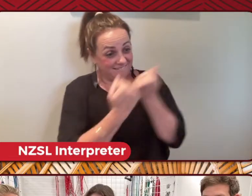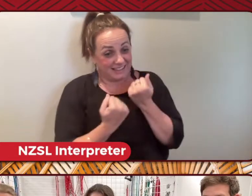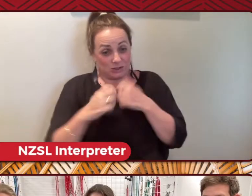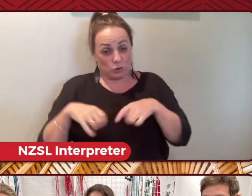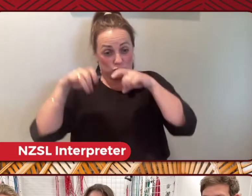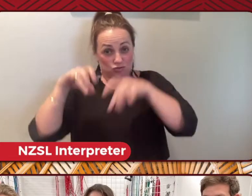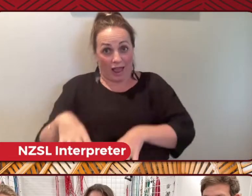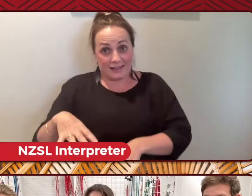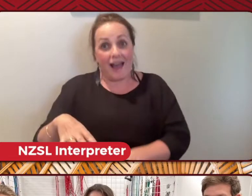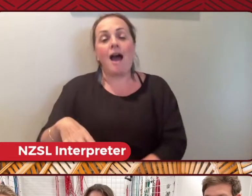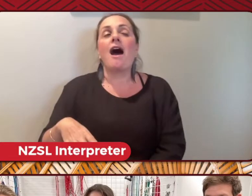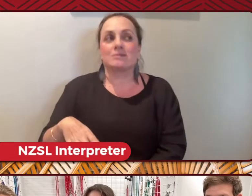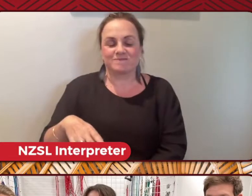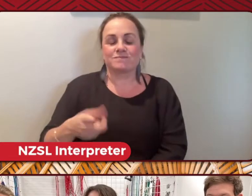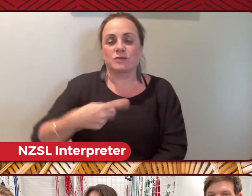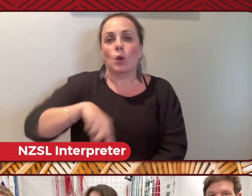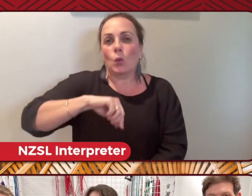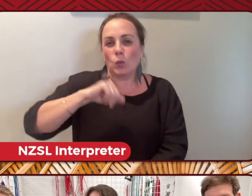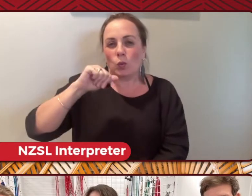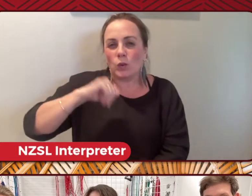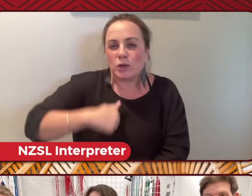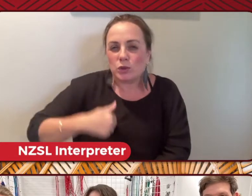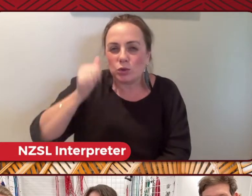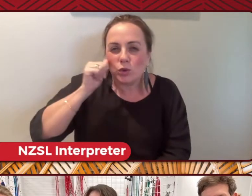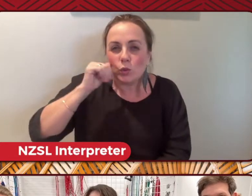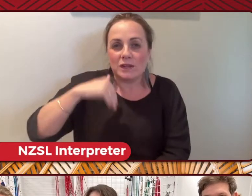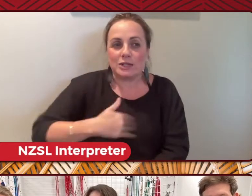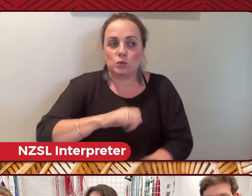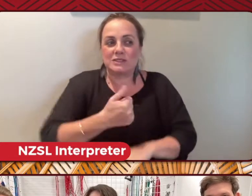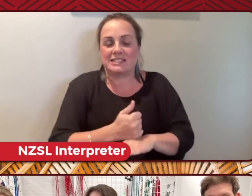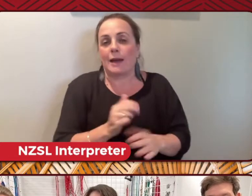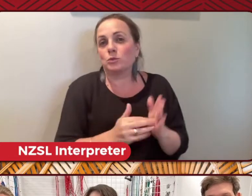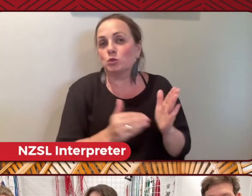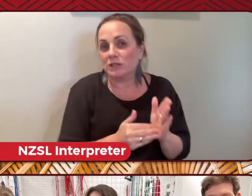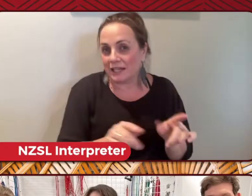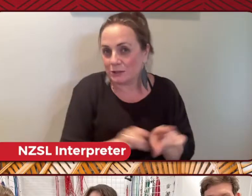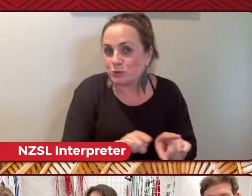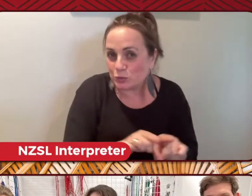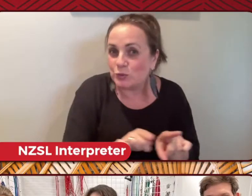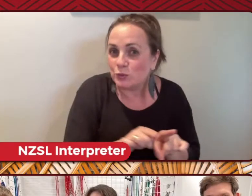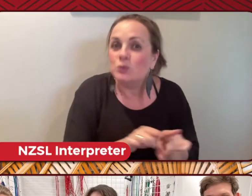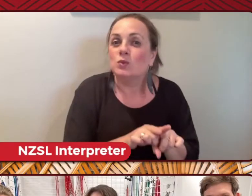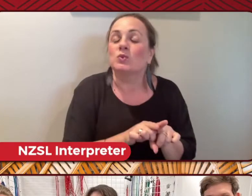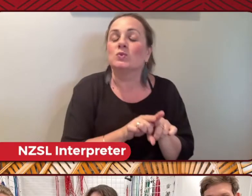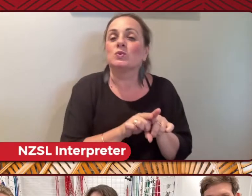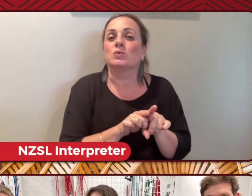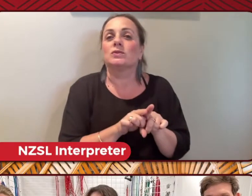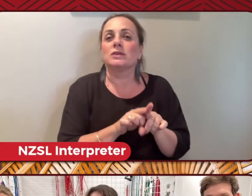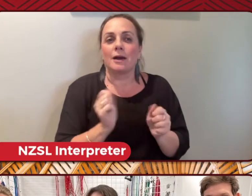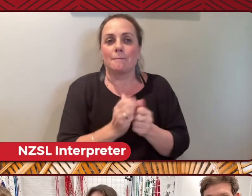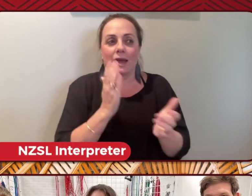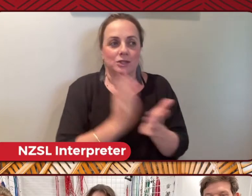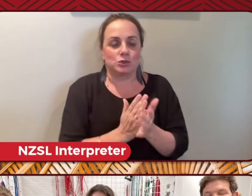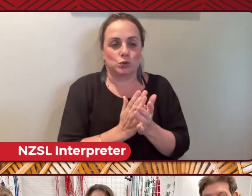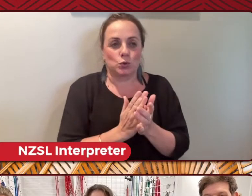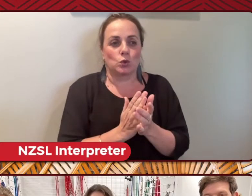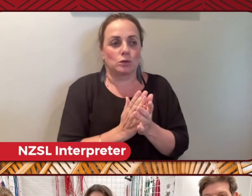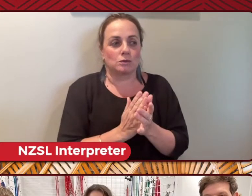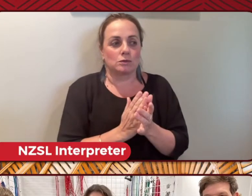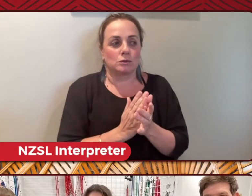knew we had to get it back up into New Zealand and make it full circle.